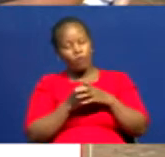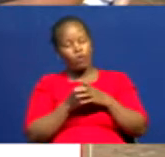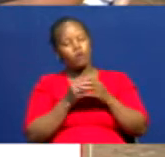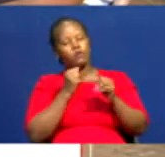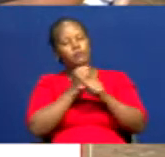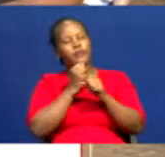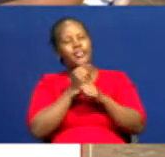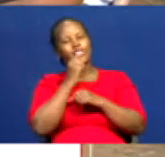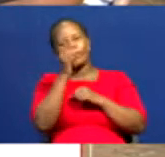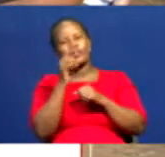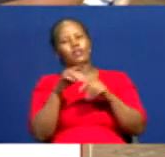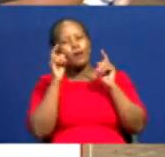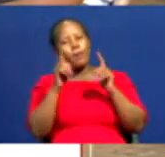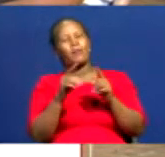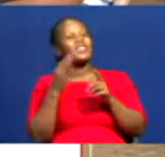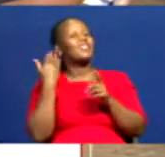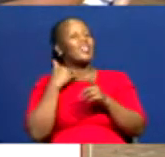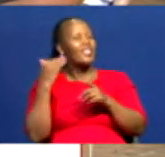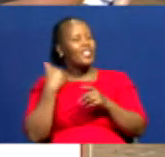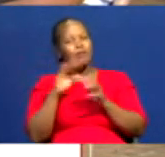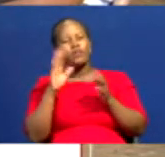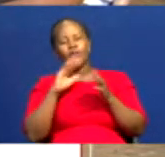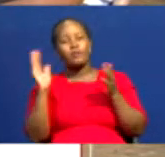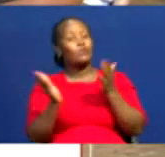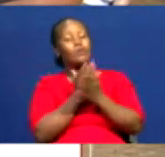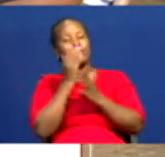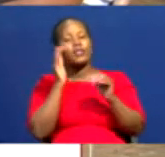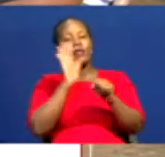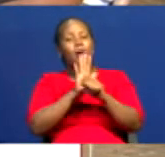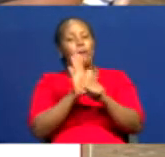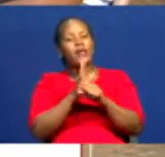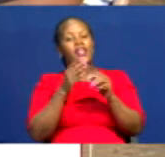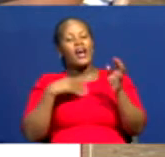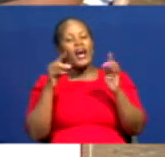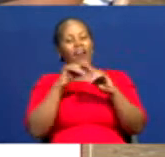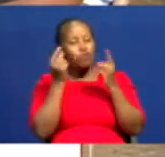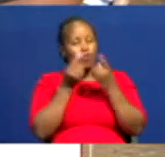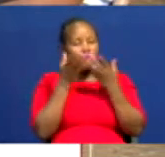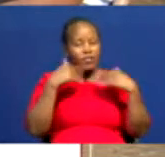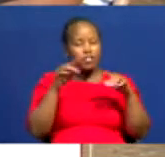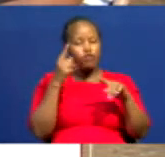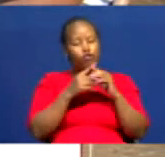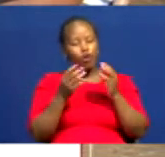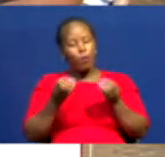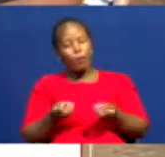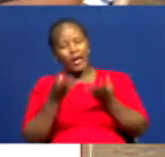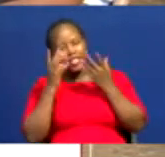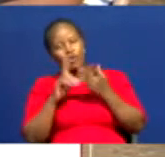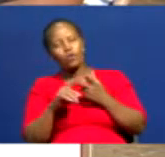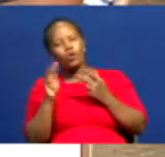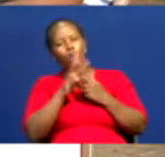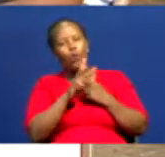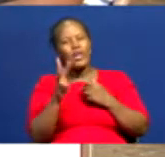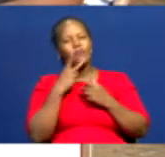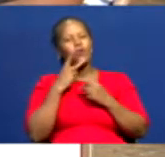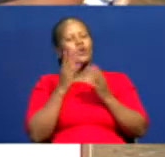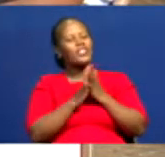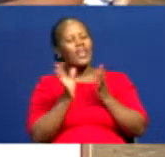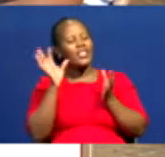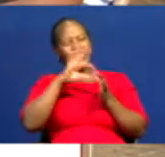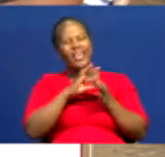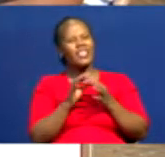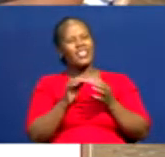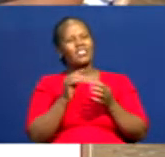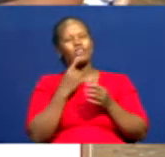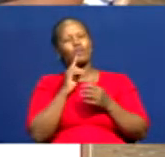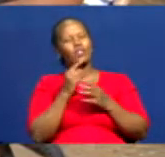with armed criminals. Some of them are said to have regrouped from Baringo, West Pokot, and then entered Turkana. Yeah. Why are